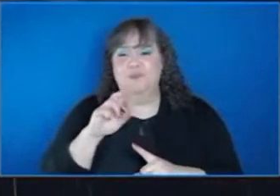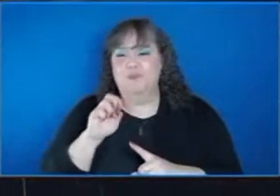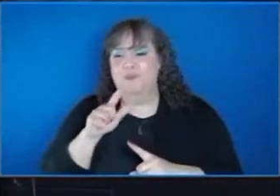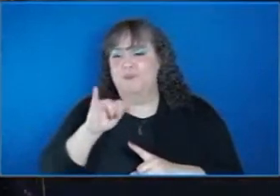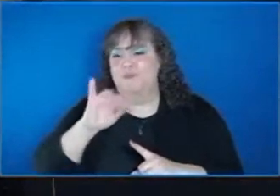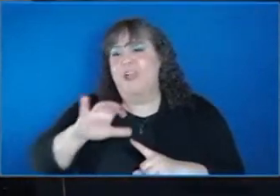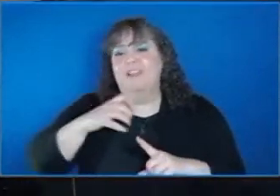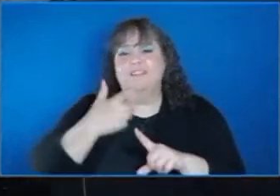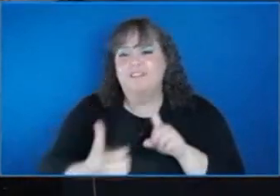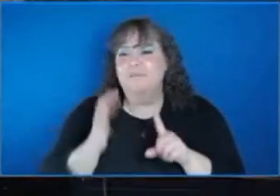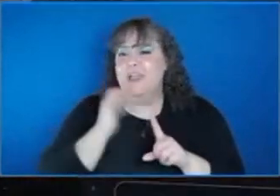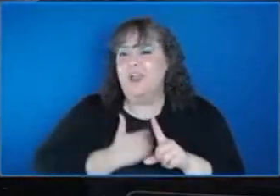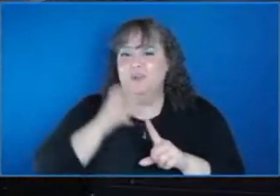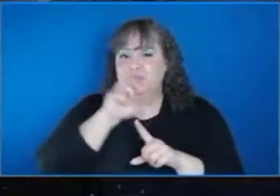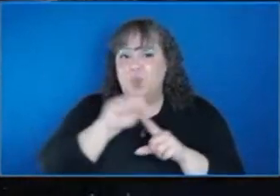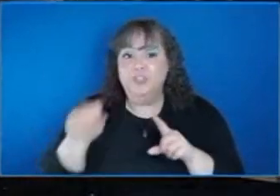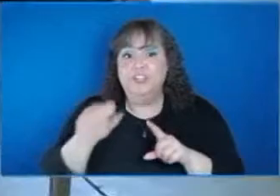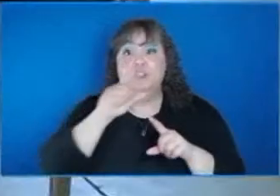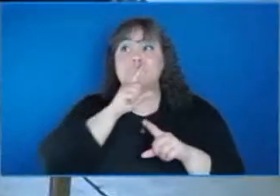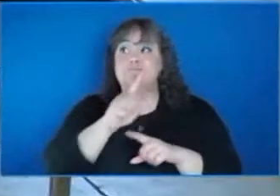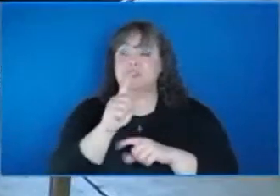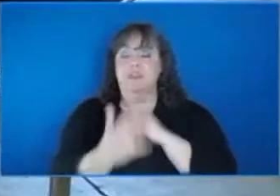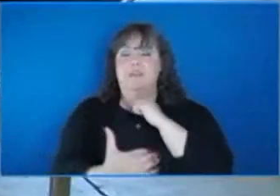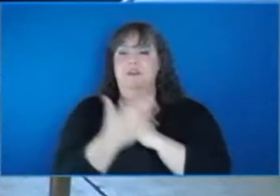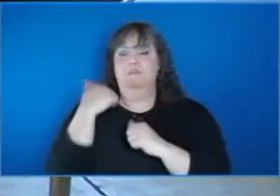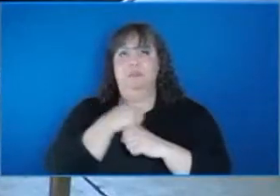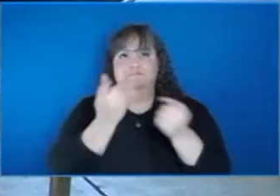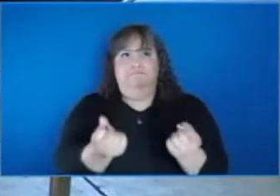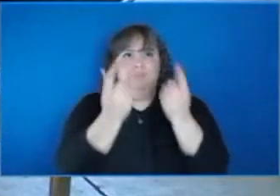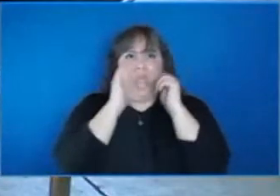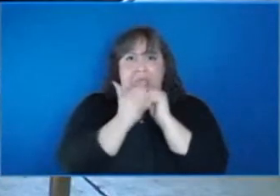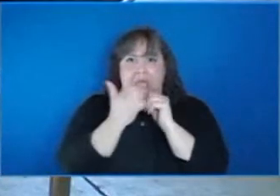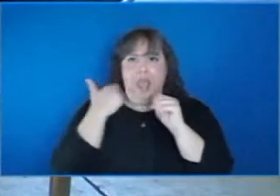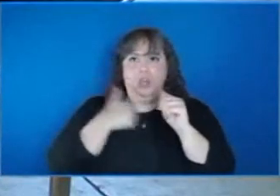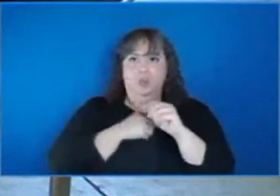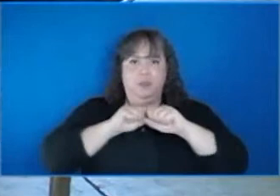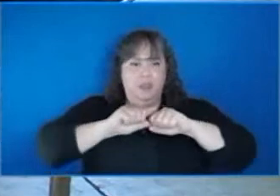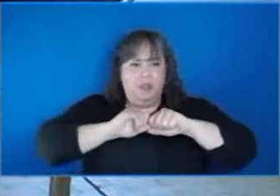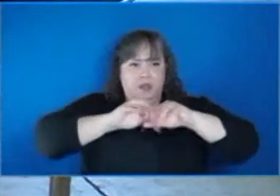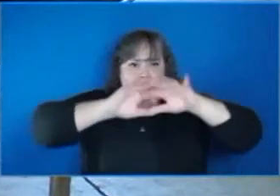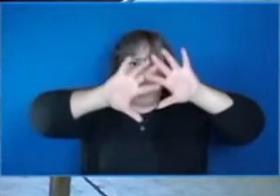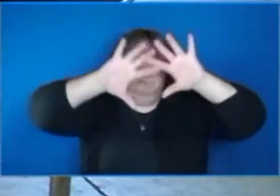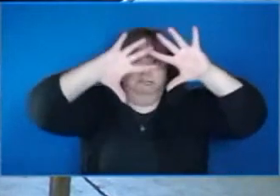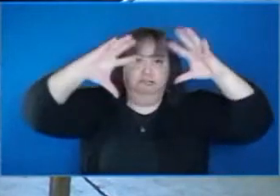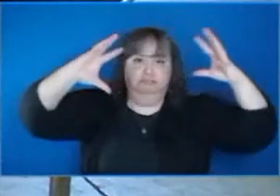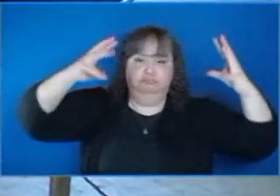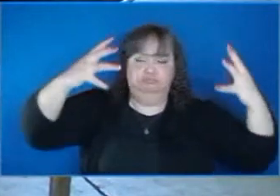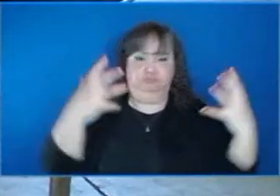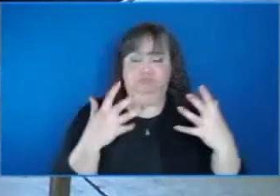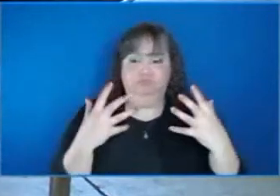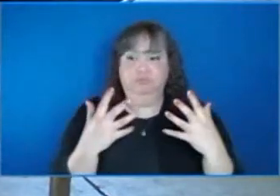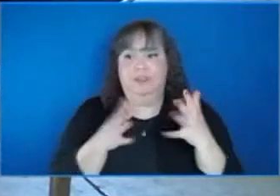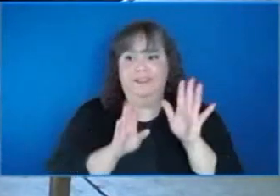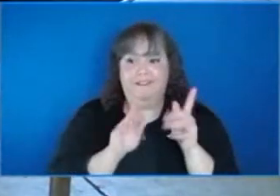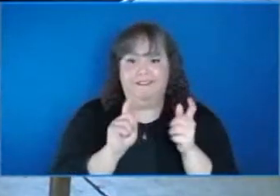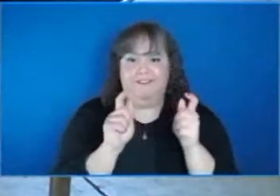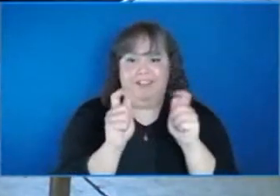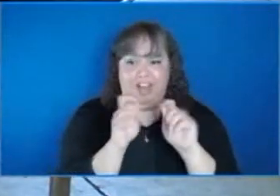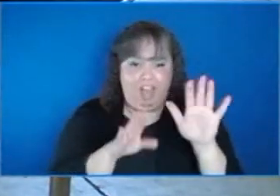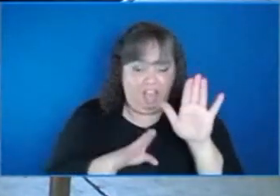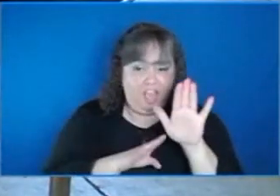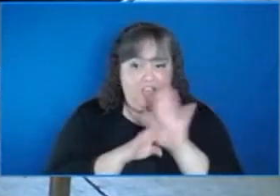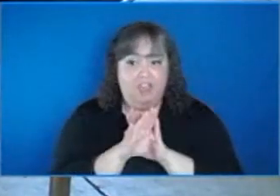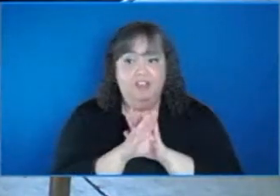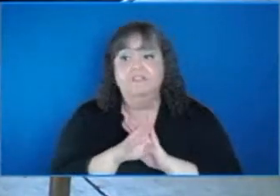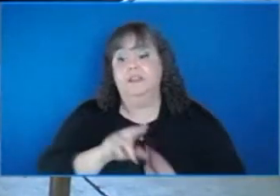evolved. I think that's what's neat about asteroids, too, is that you kind of can look in the past, right? You know, these things that are before the Earth, right, that we can look back to see